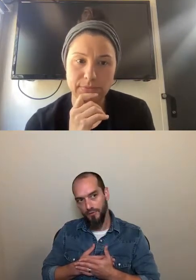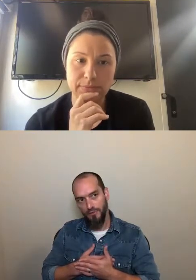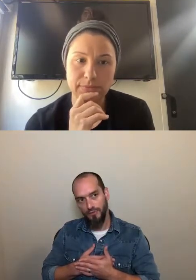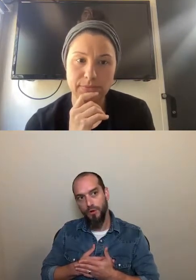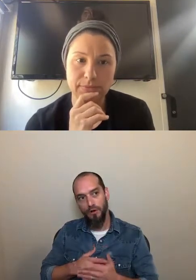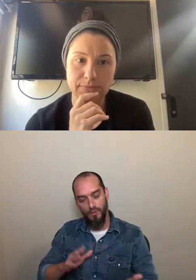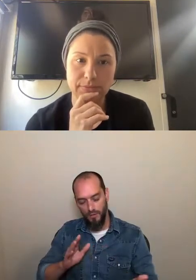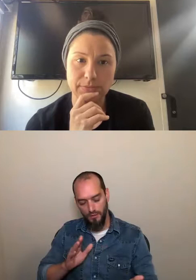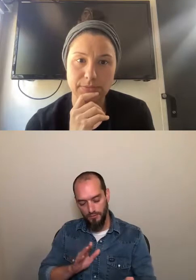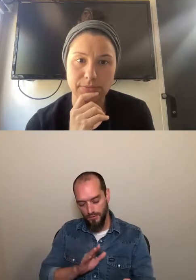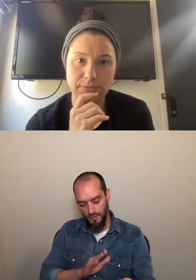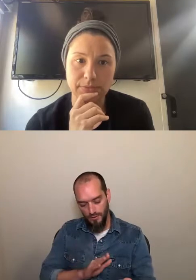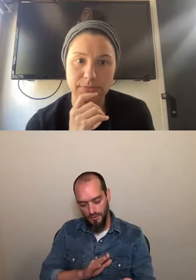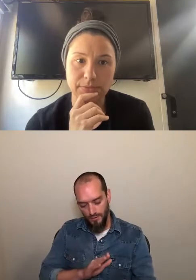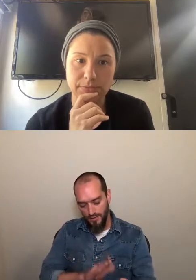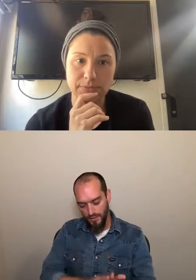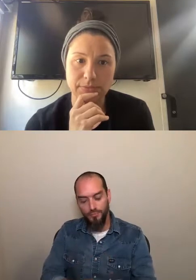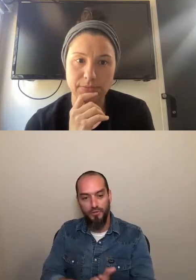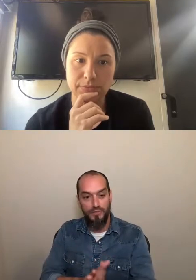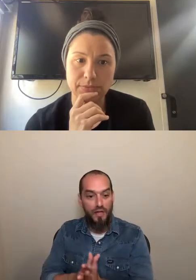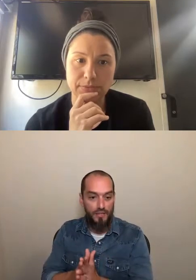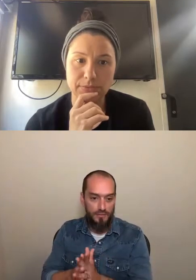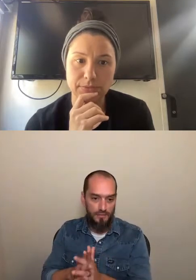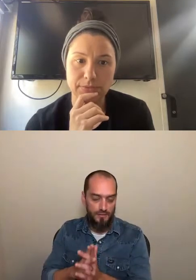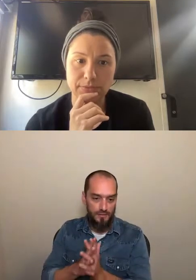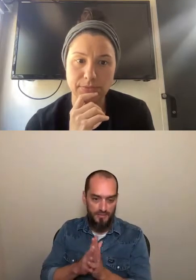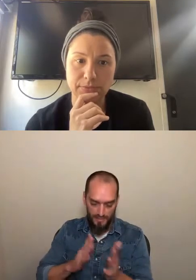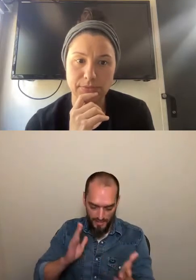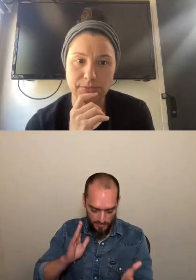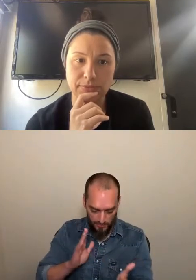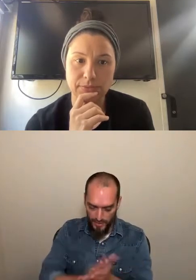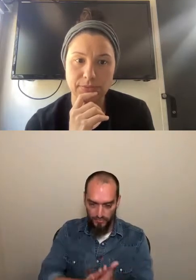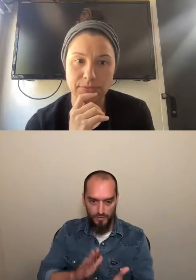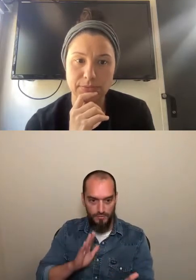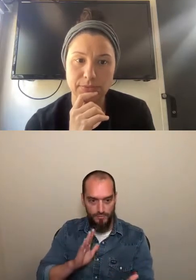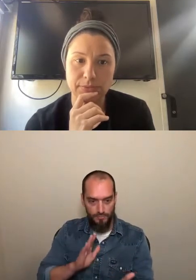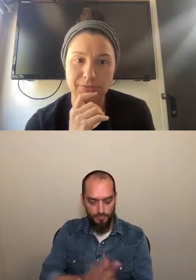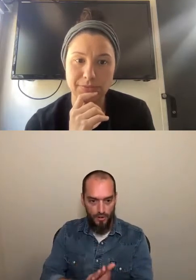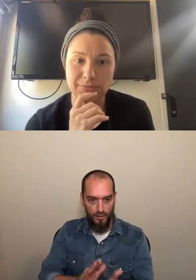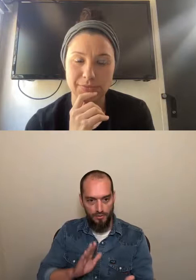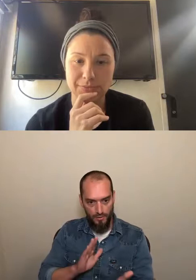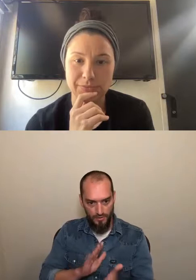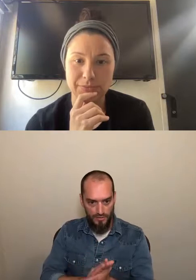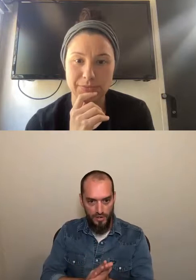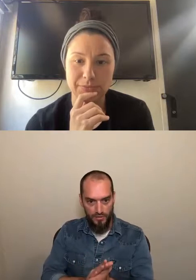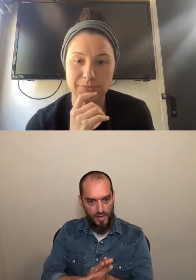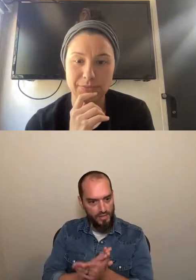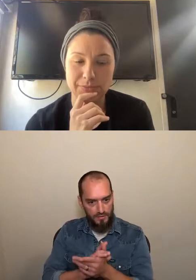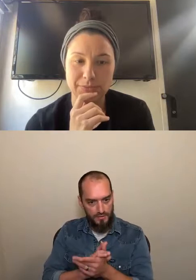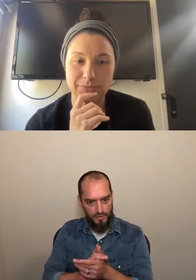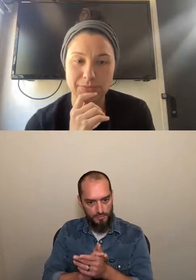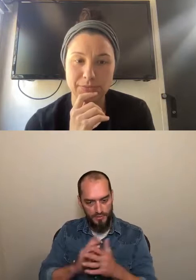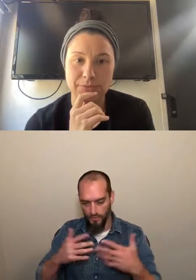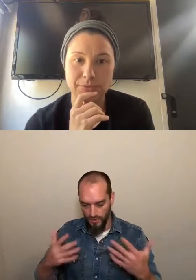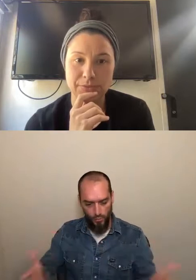right, you know, tomorrow we're gonna get into building sciences. He said, that is my favorite part of this entire class.